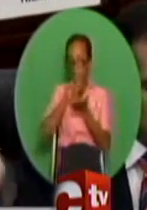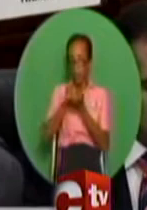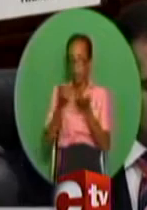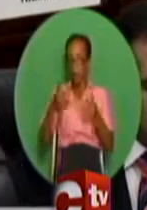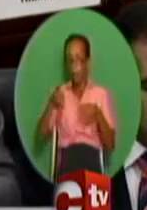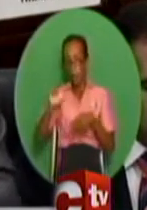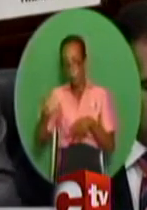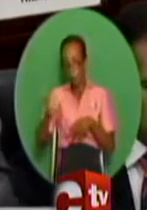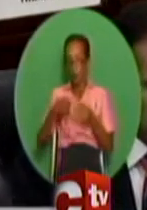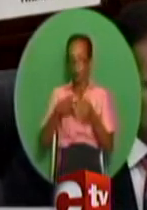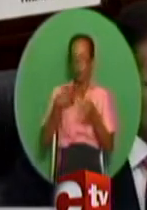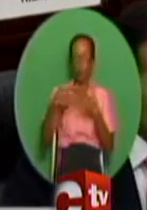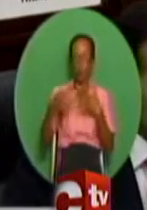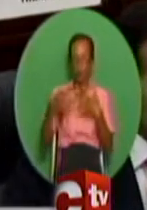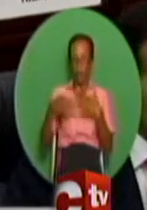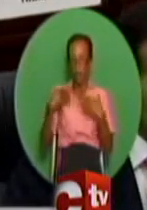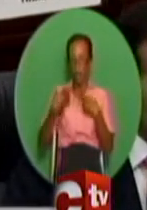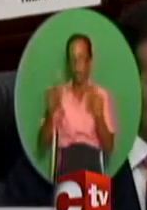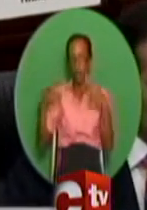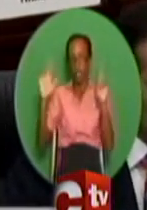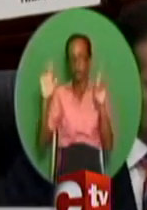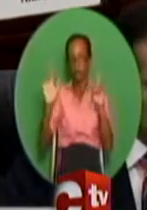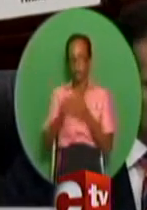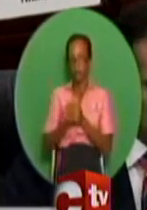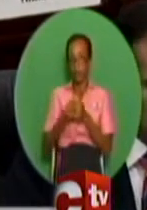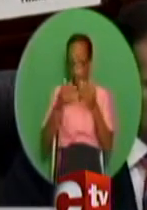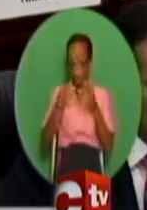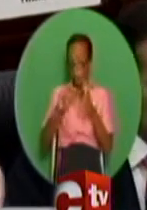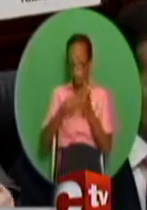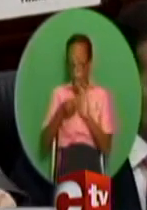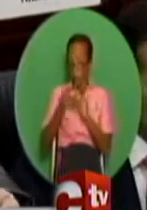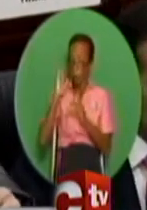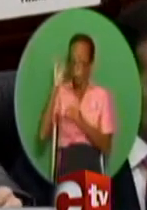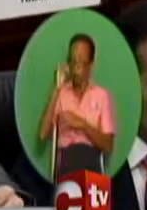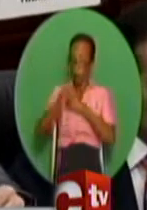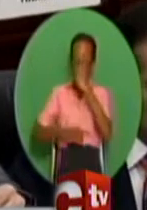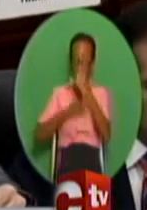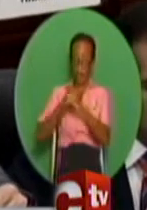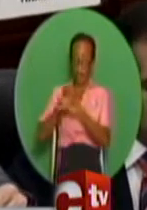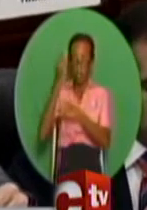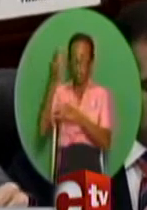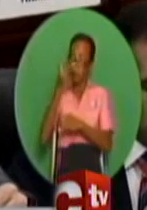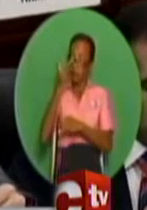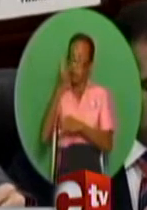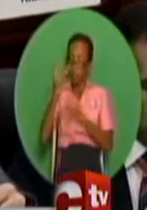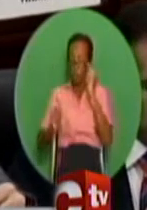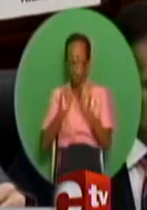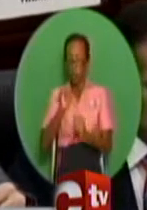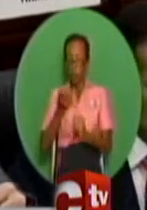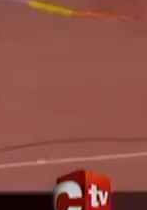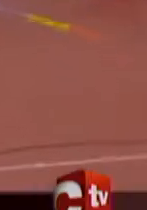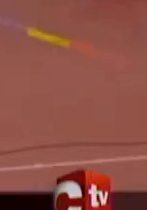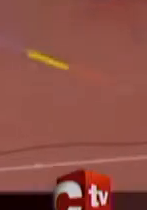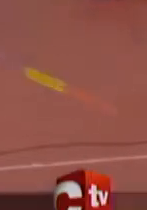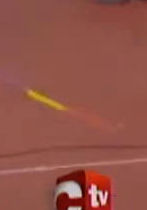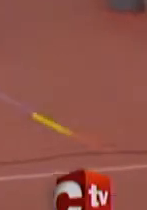will serve as the foundation for our use as they strive for excellence on the international stage and bring the international spotlight on our country.